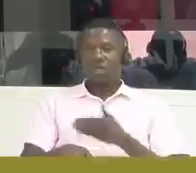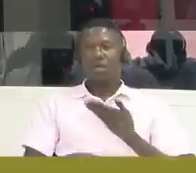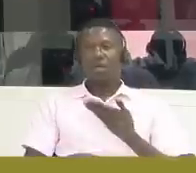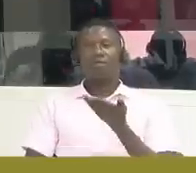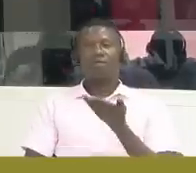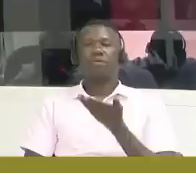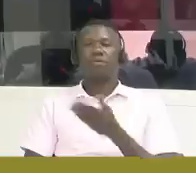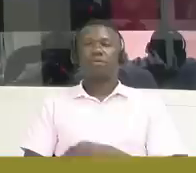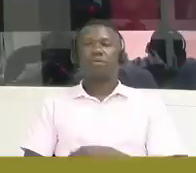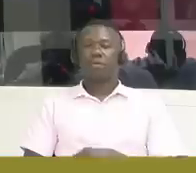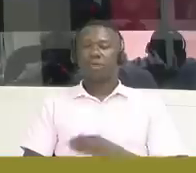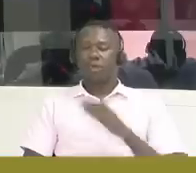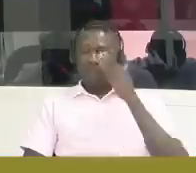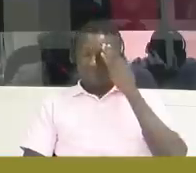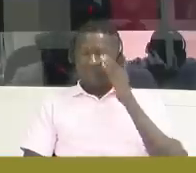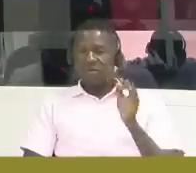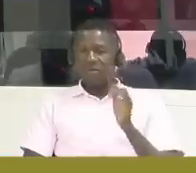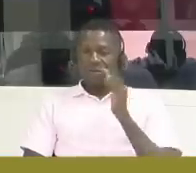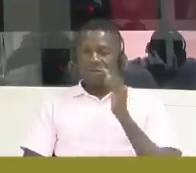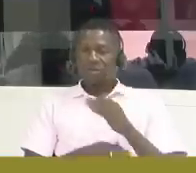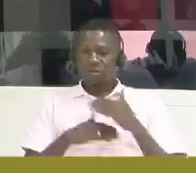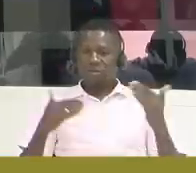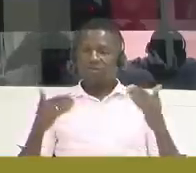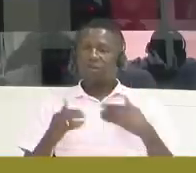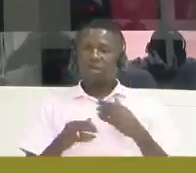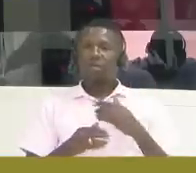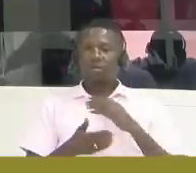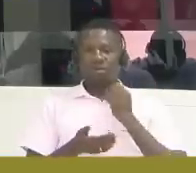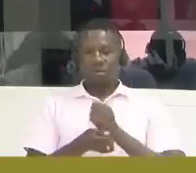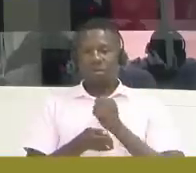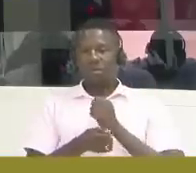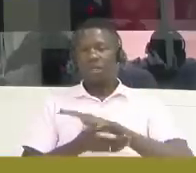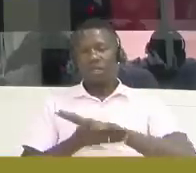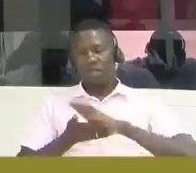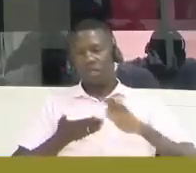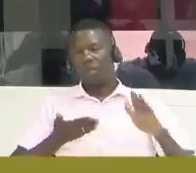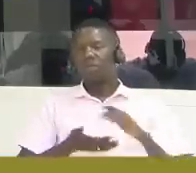Thank you very much for that clarification.